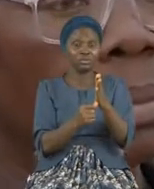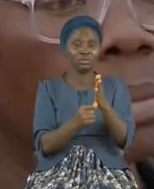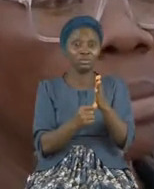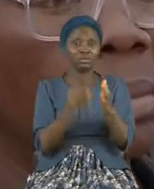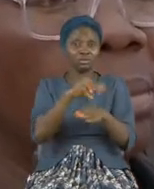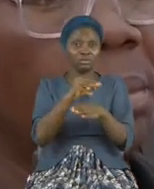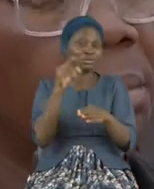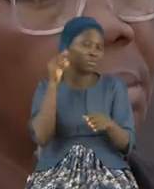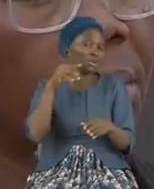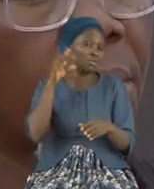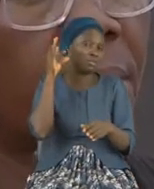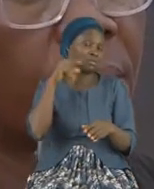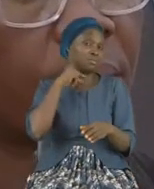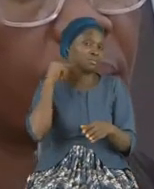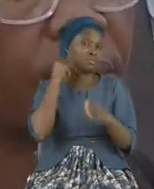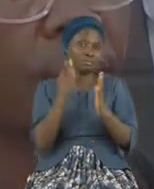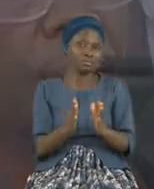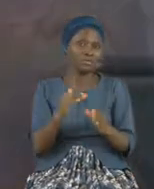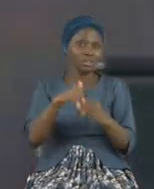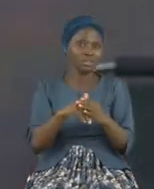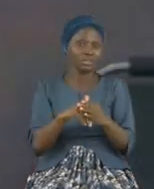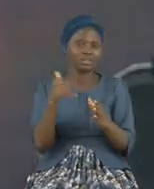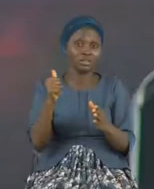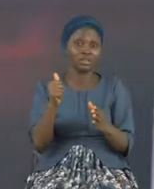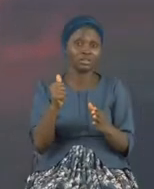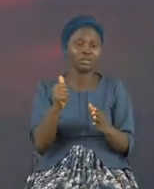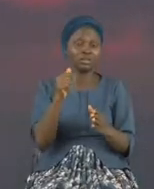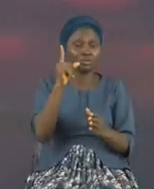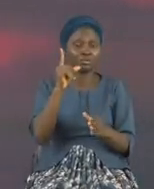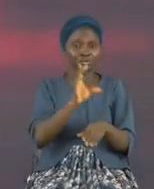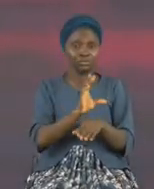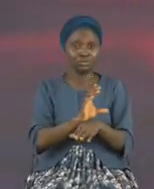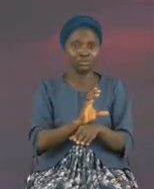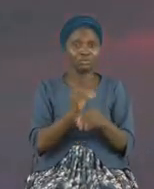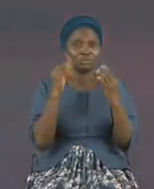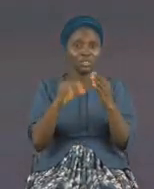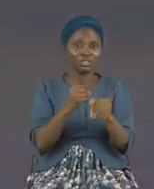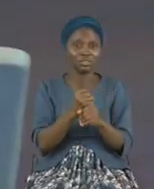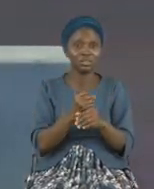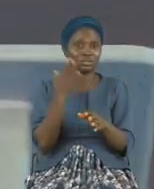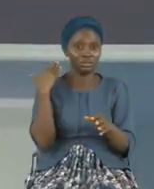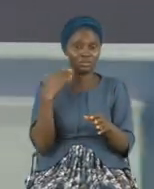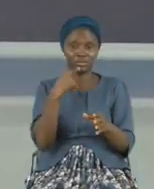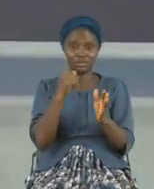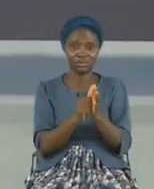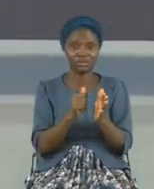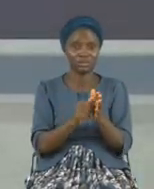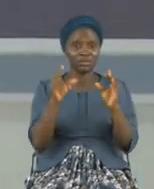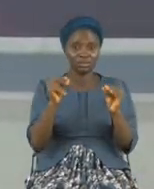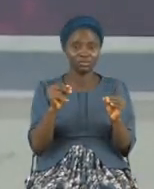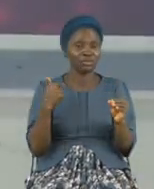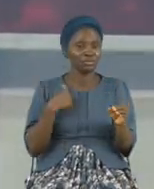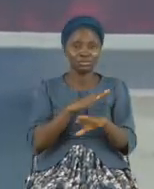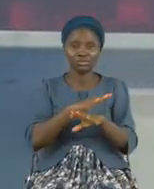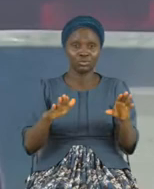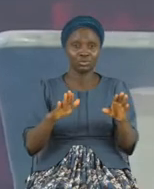particular church, so many years ago, he said, you know, we cannot talk like Peter anymore and